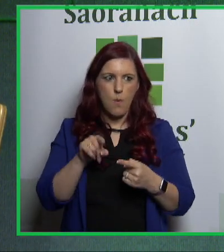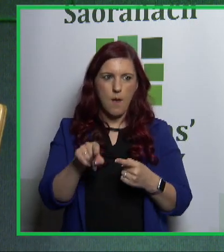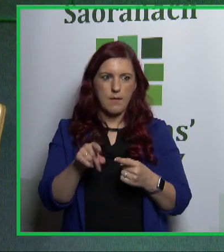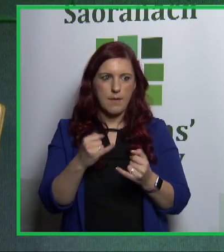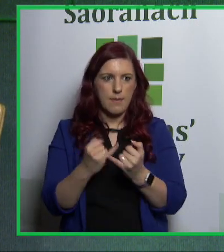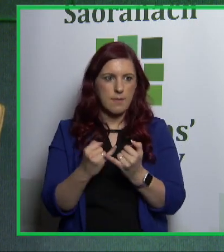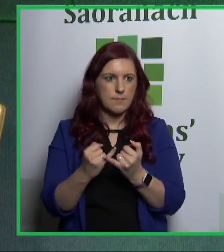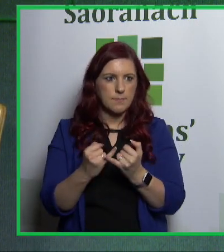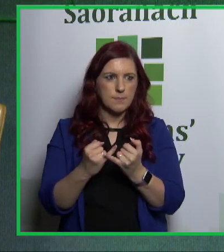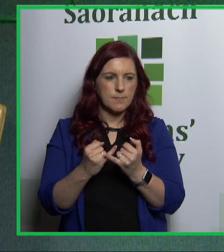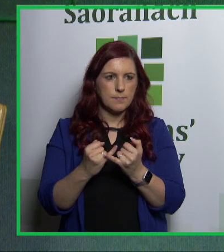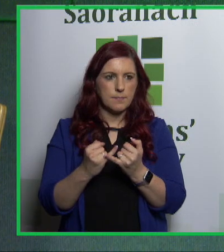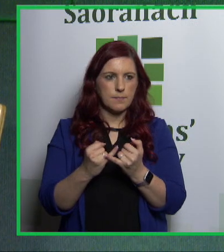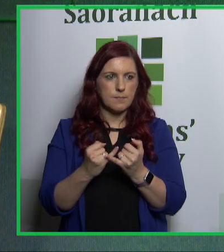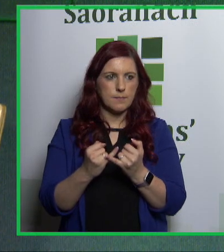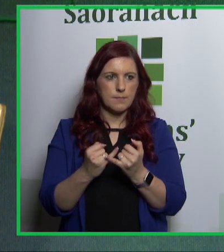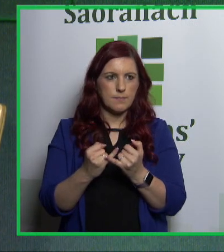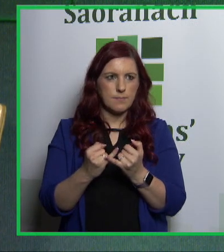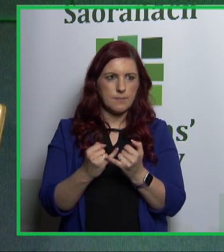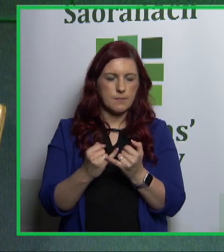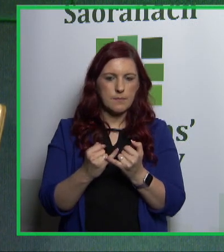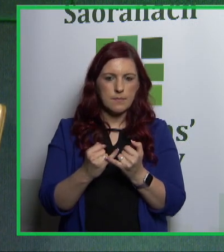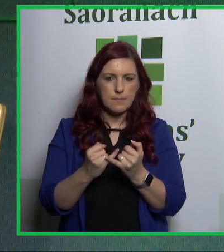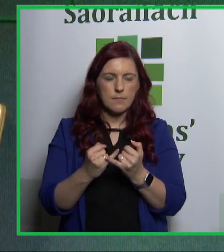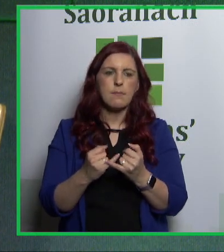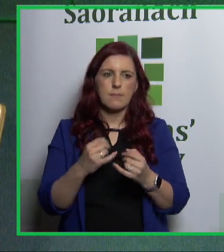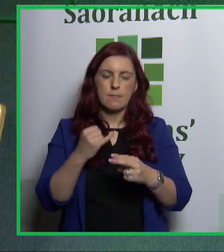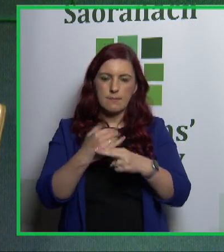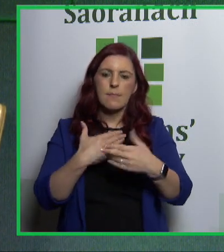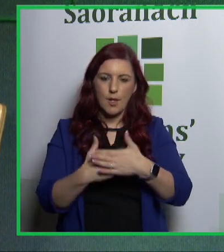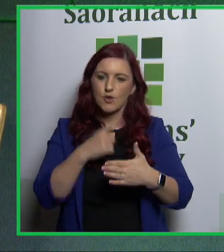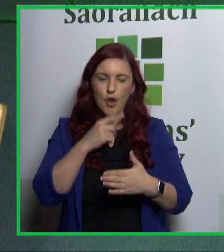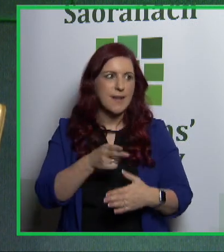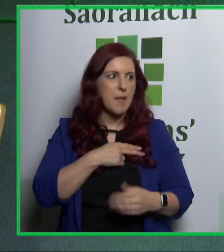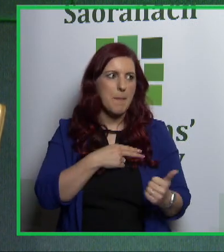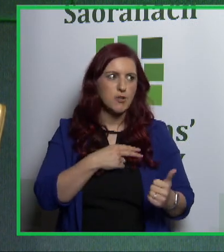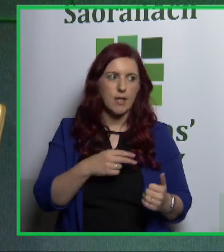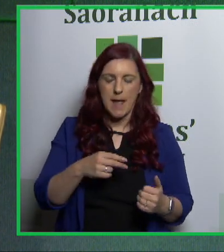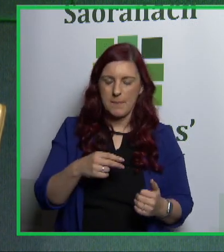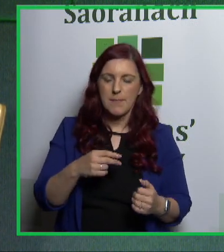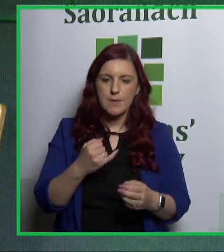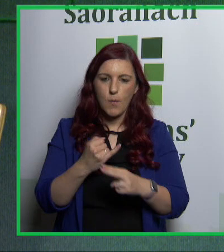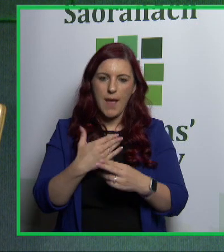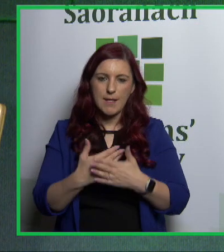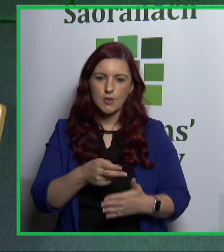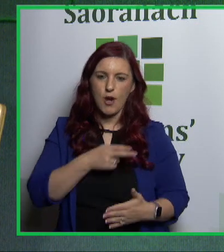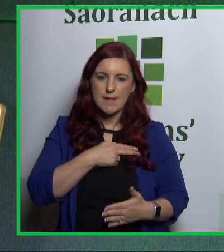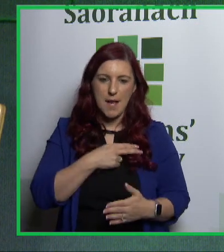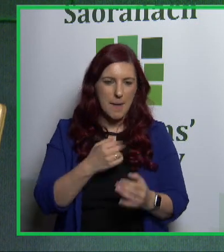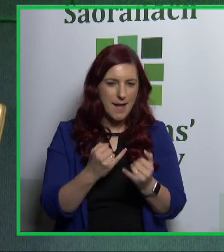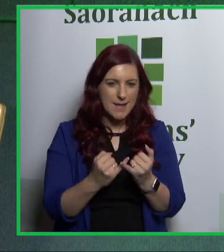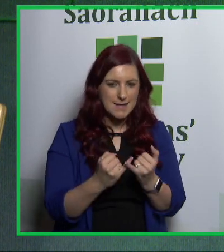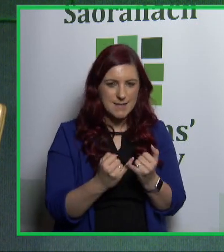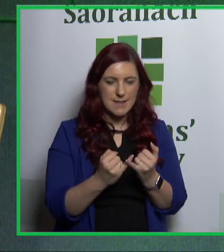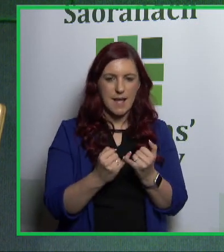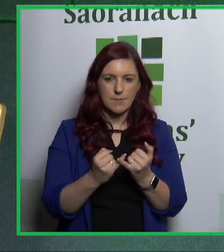but then people are oblivious. It was the internal stigma, you know. It was the Internal shame. Yeah, it was like, you're